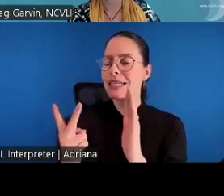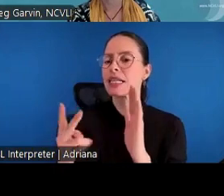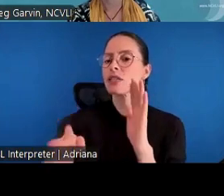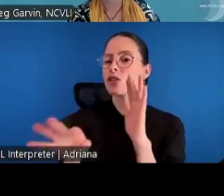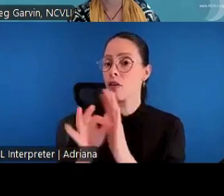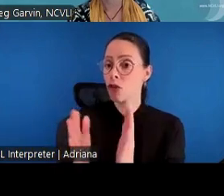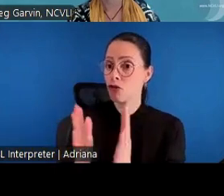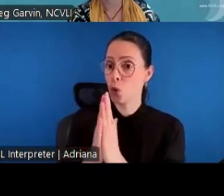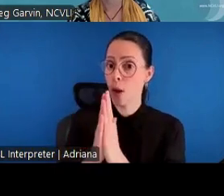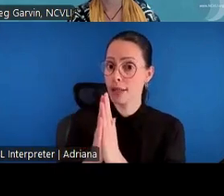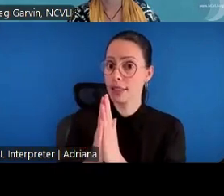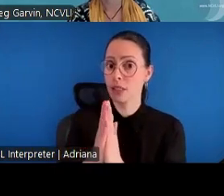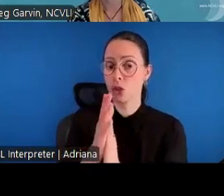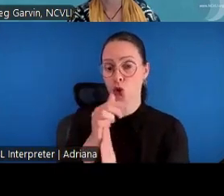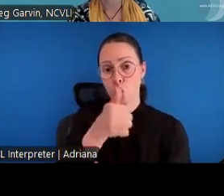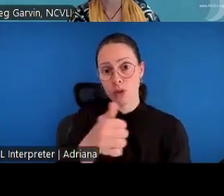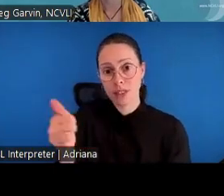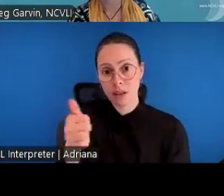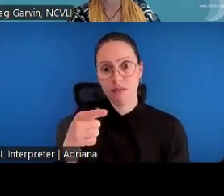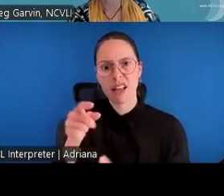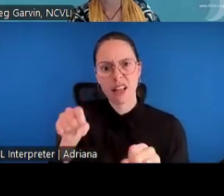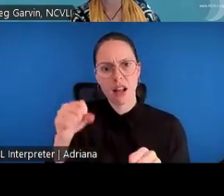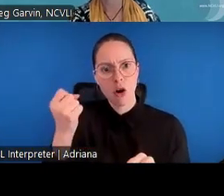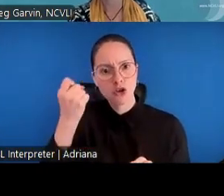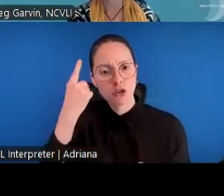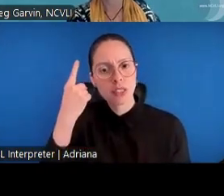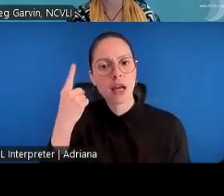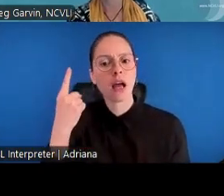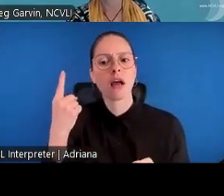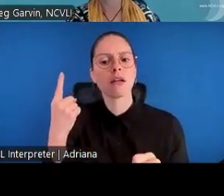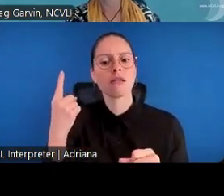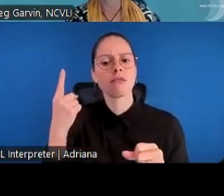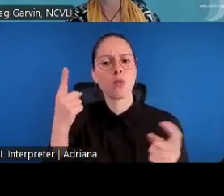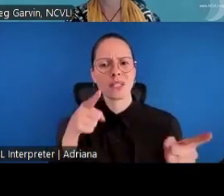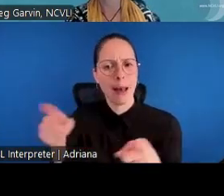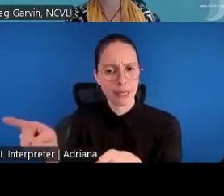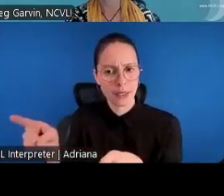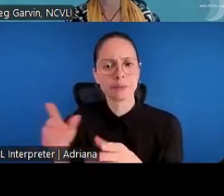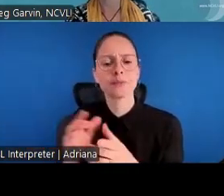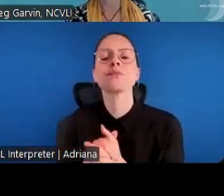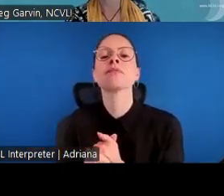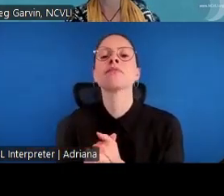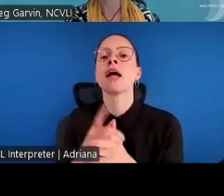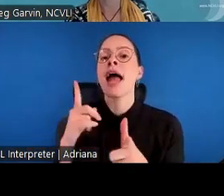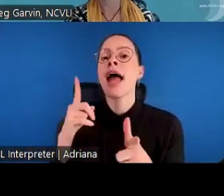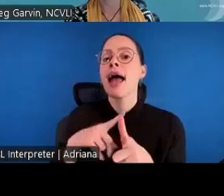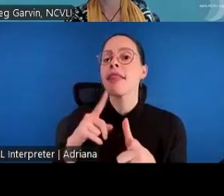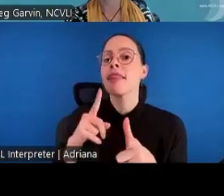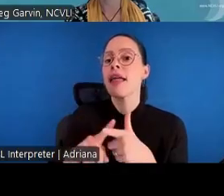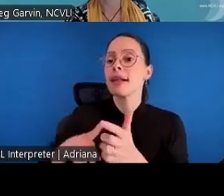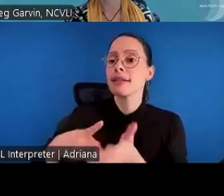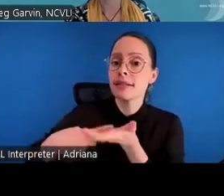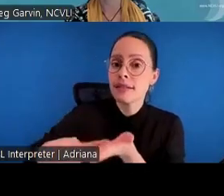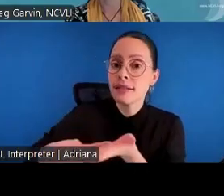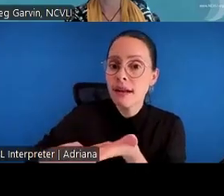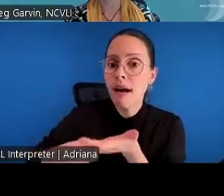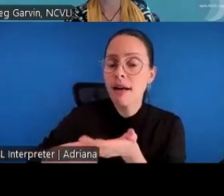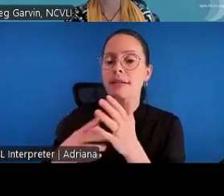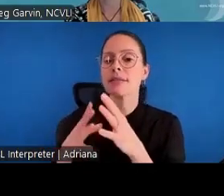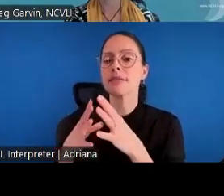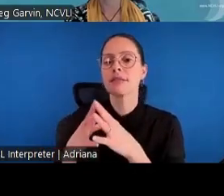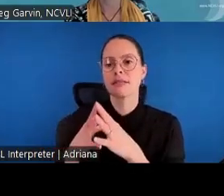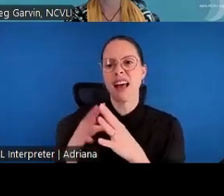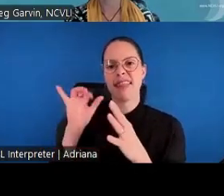themselves so that you can understand what is happening, right? And then talk with them at that stage,